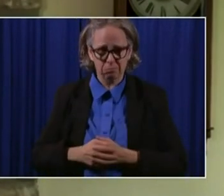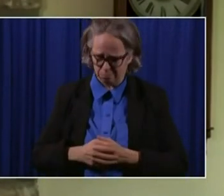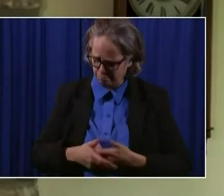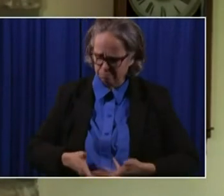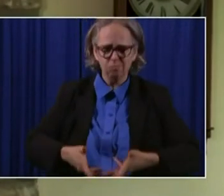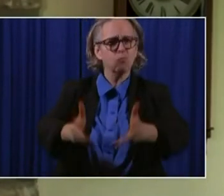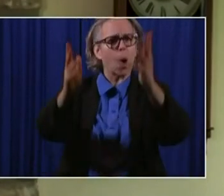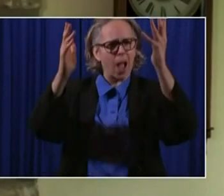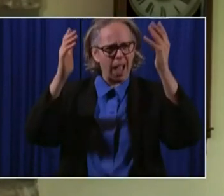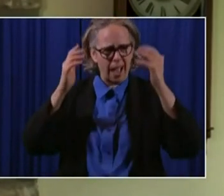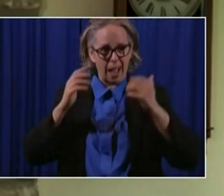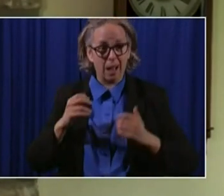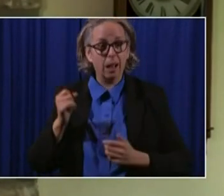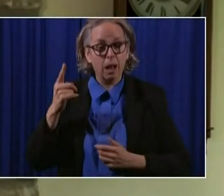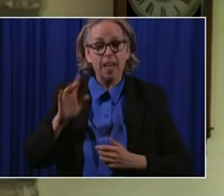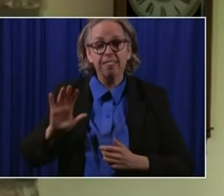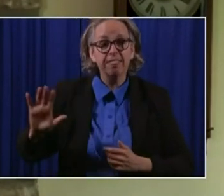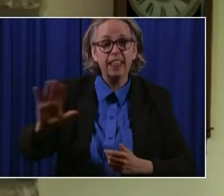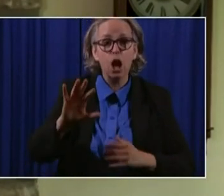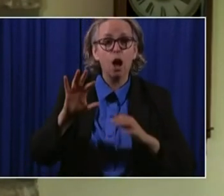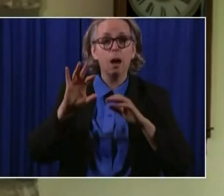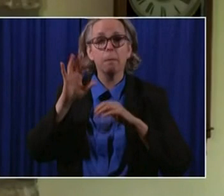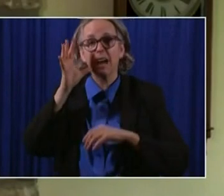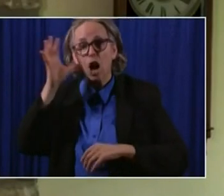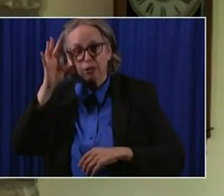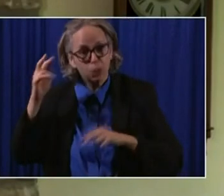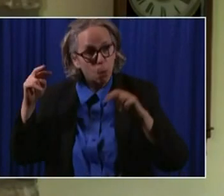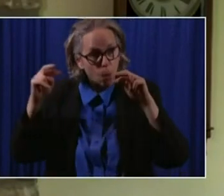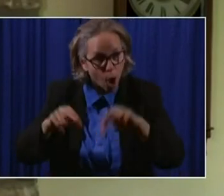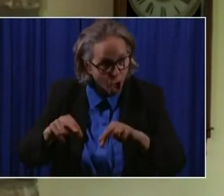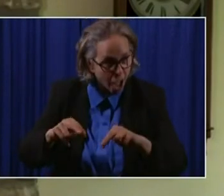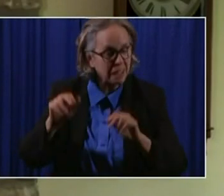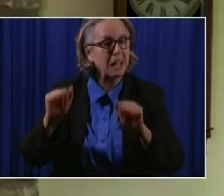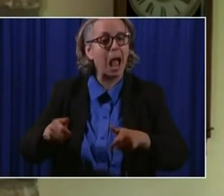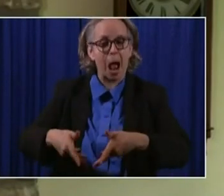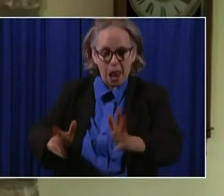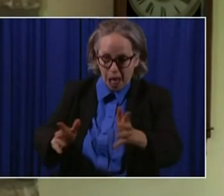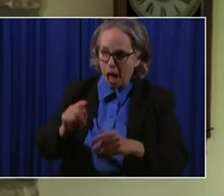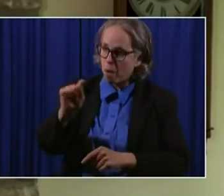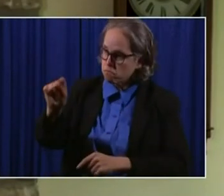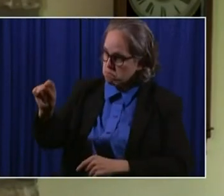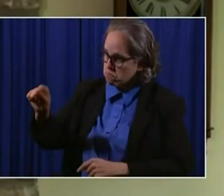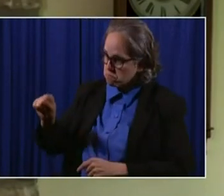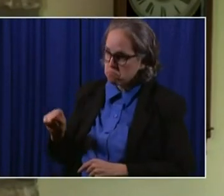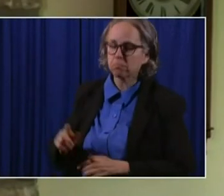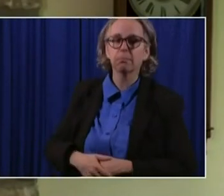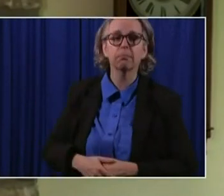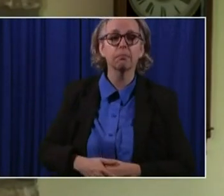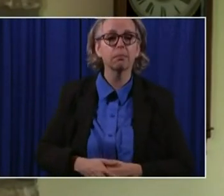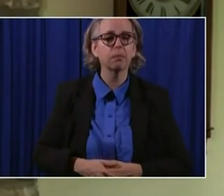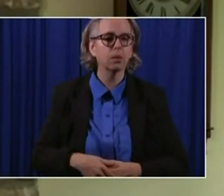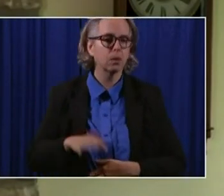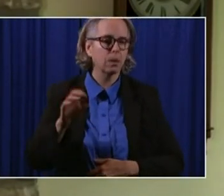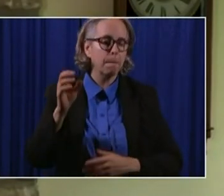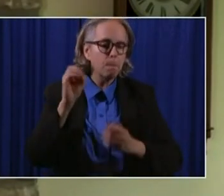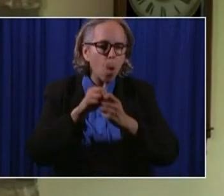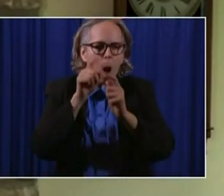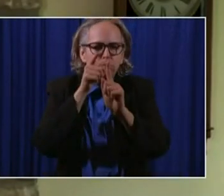as well to be able to come and observe what is going on. So we'll have more details on